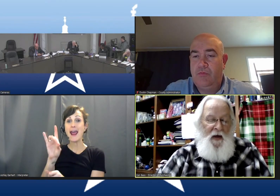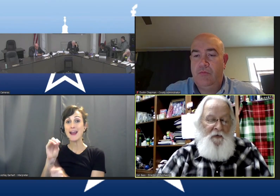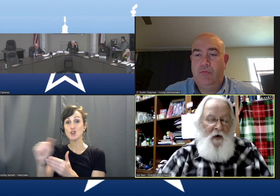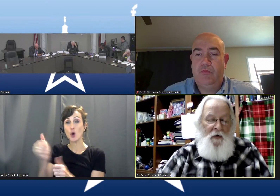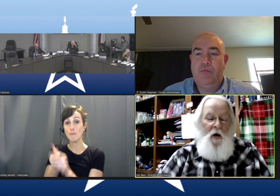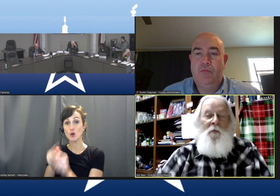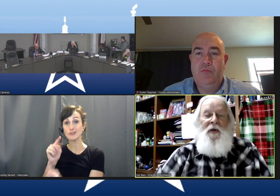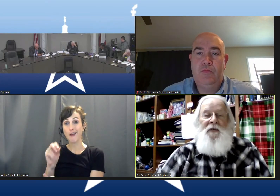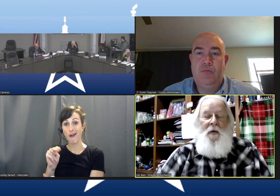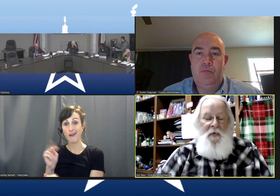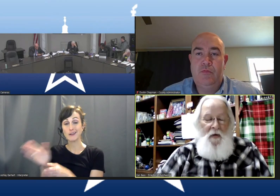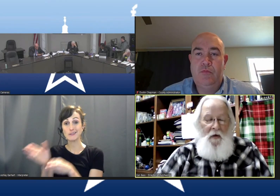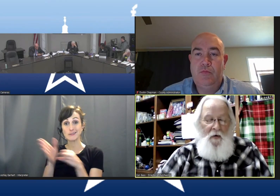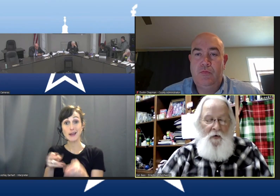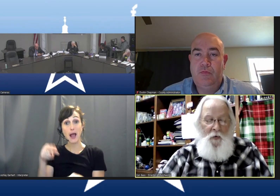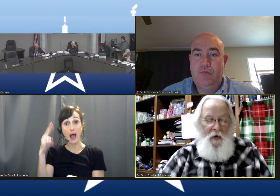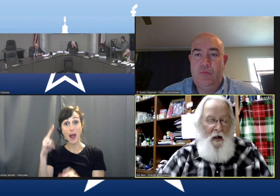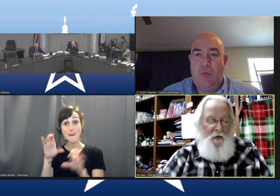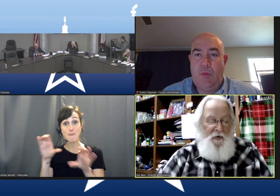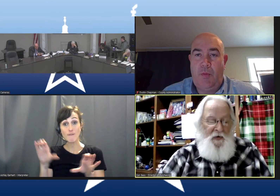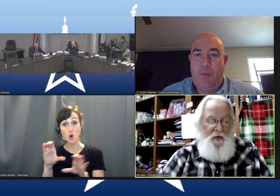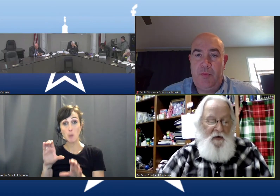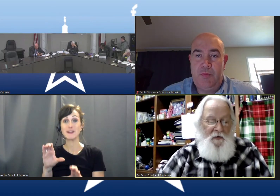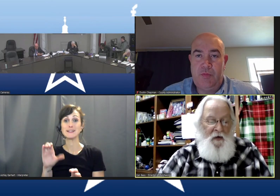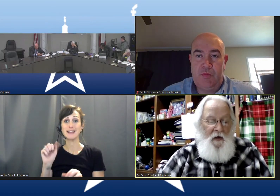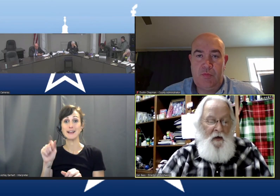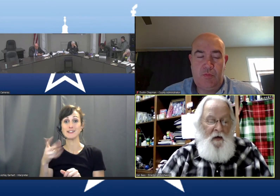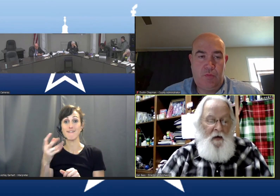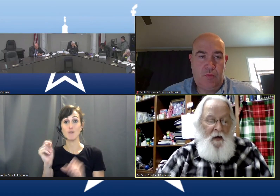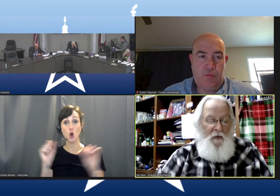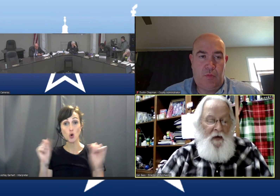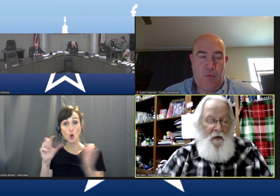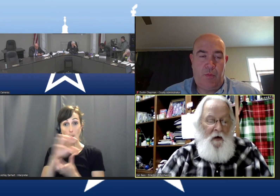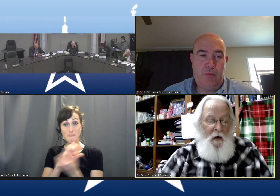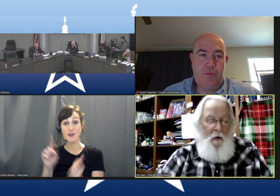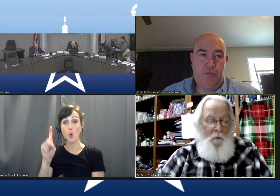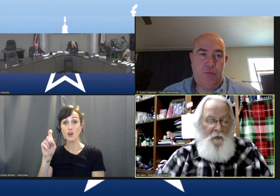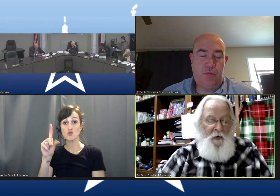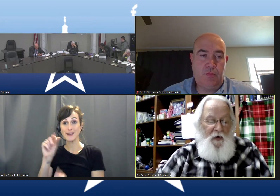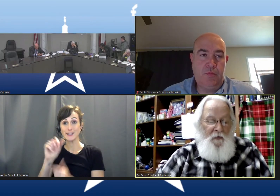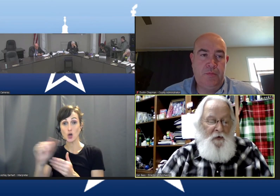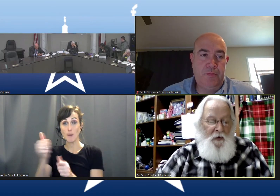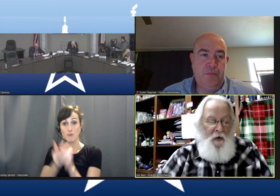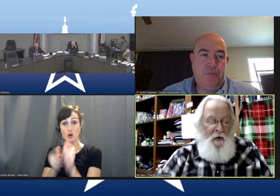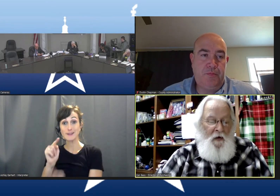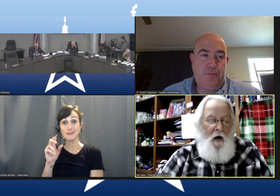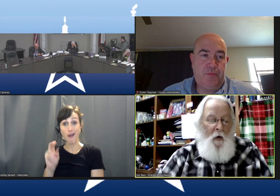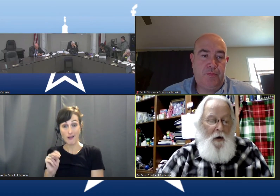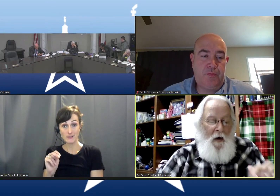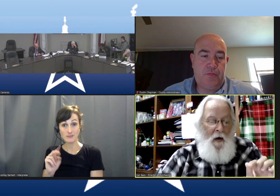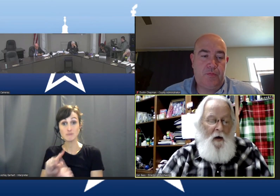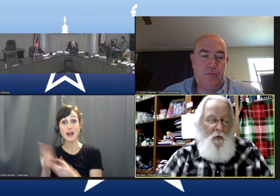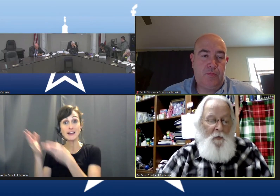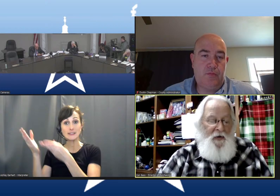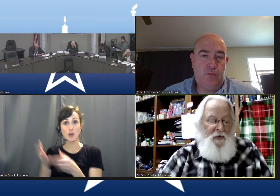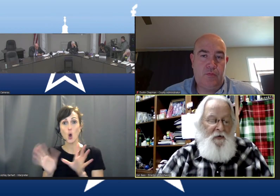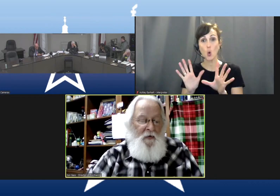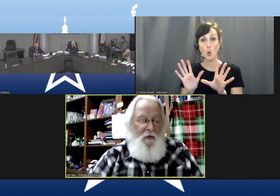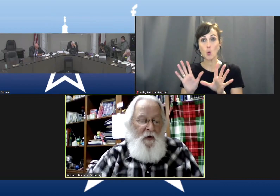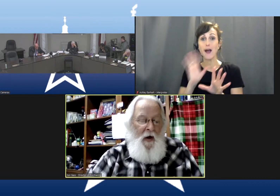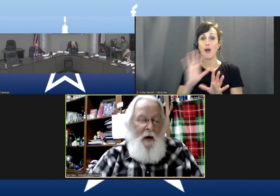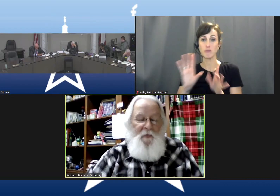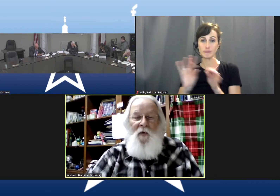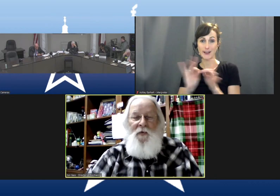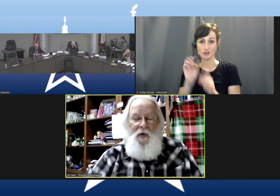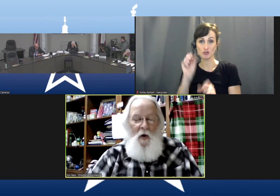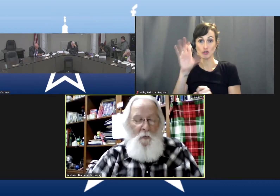performance asphalt cold mix, they bid $120 a ton. And then delivered, I will mention